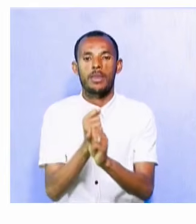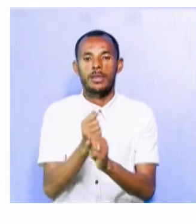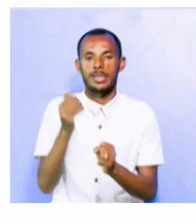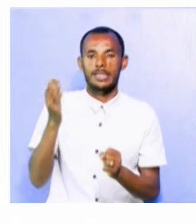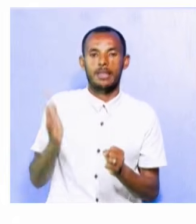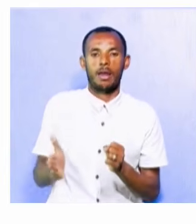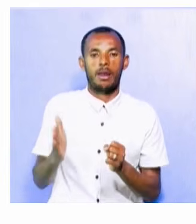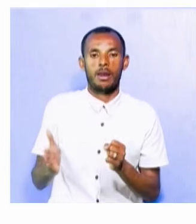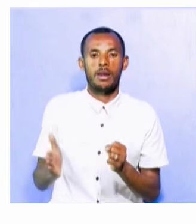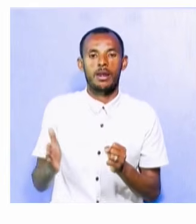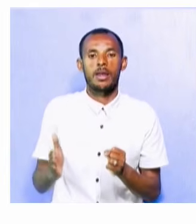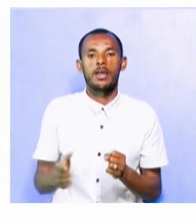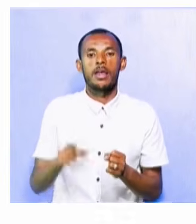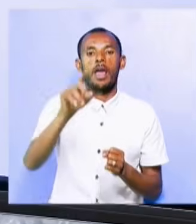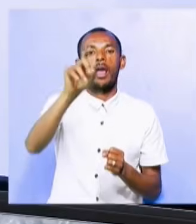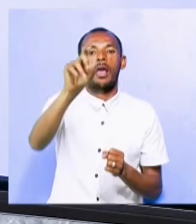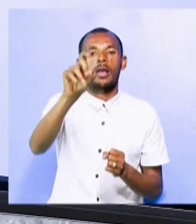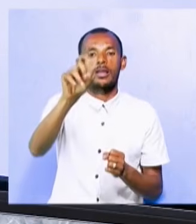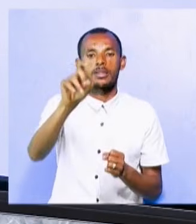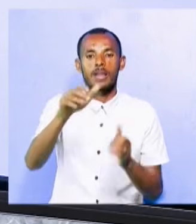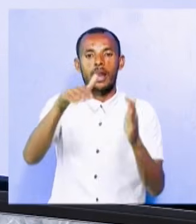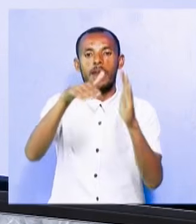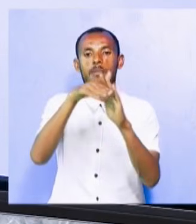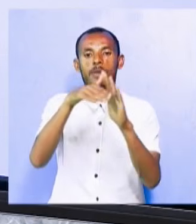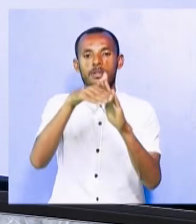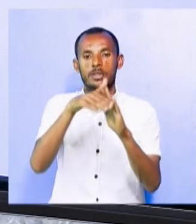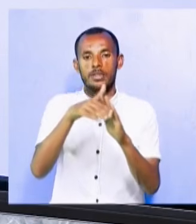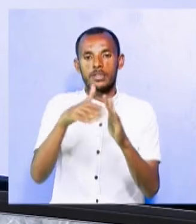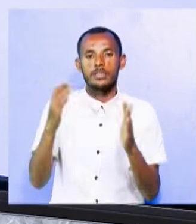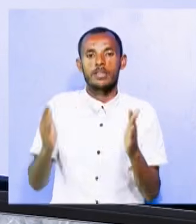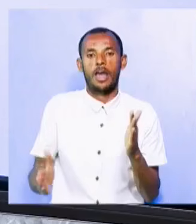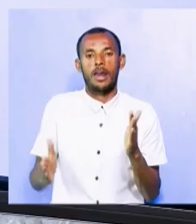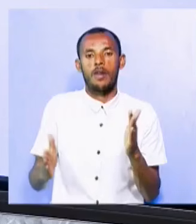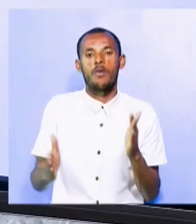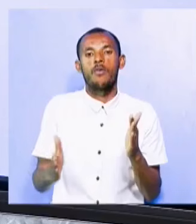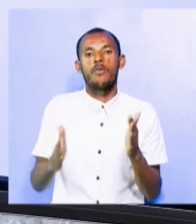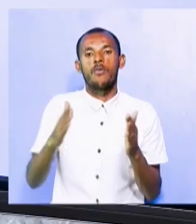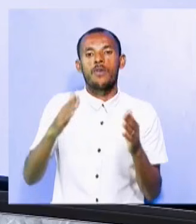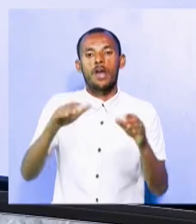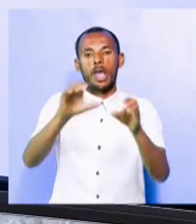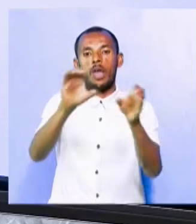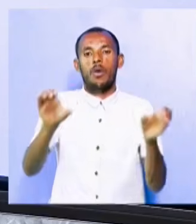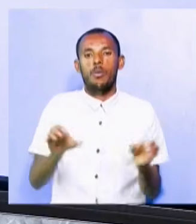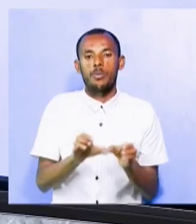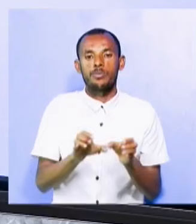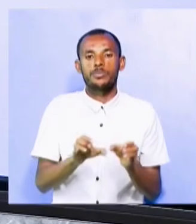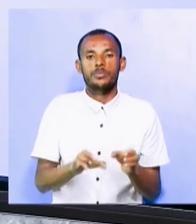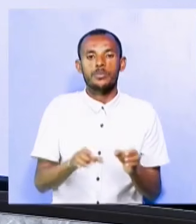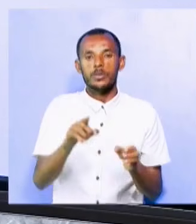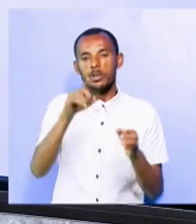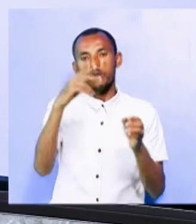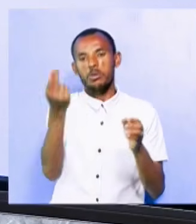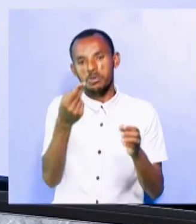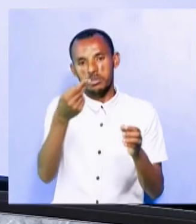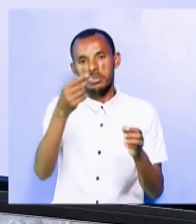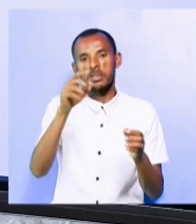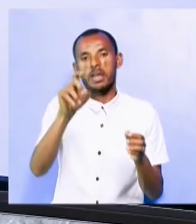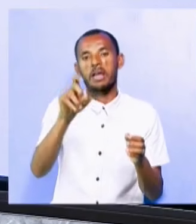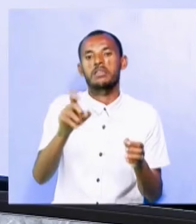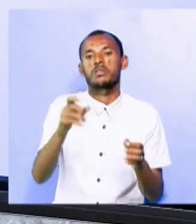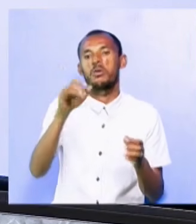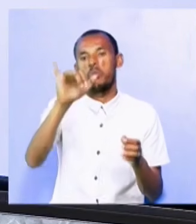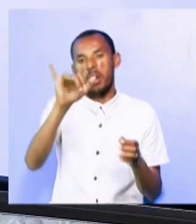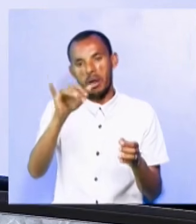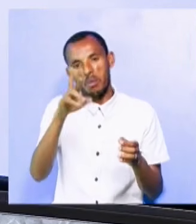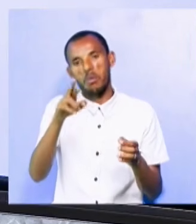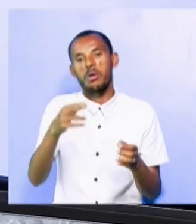side. Say x represents the side of the cube. You can make it y, you can make it a, whatever,